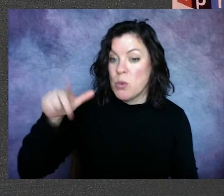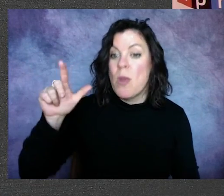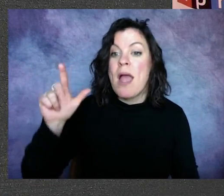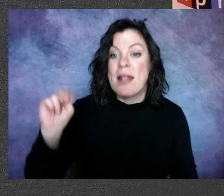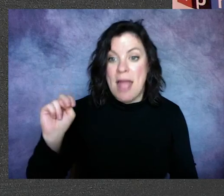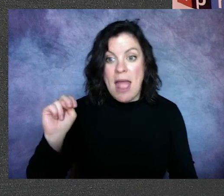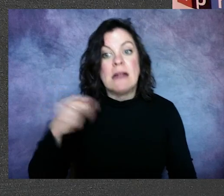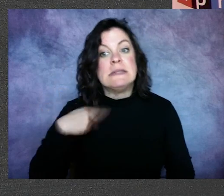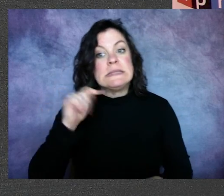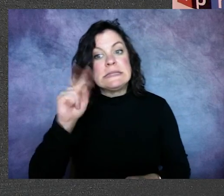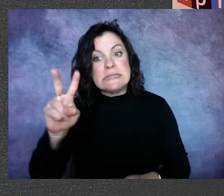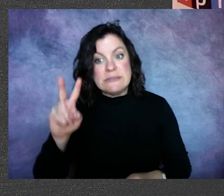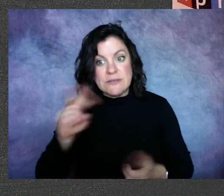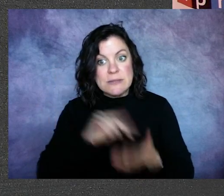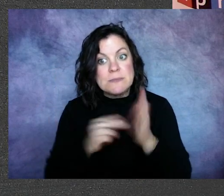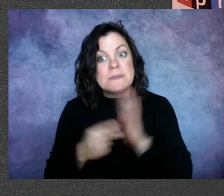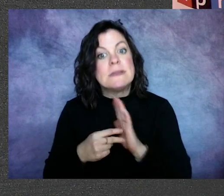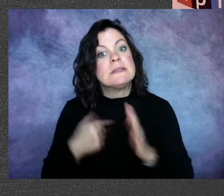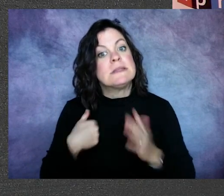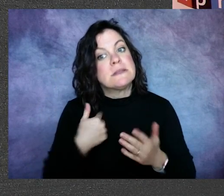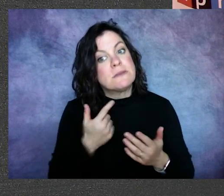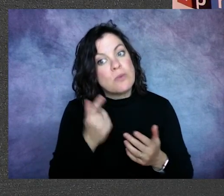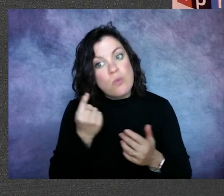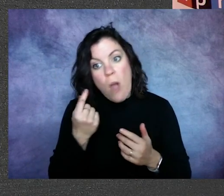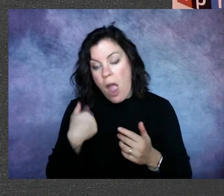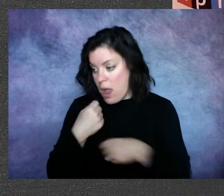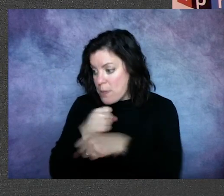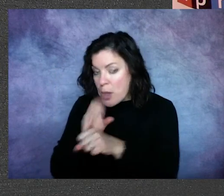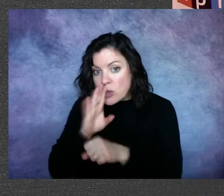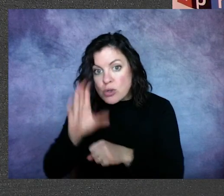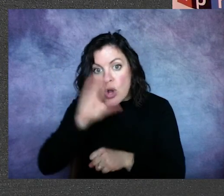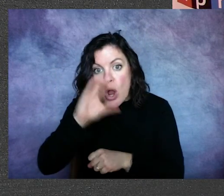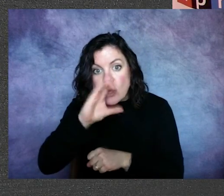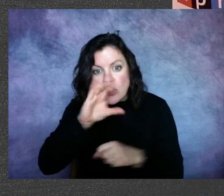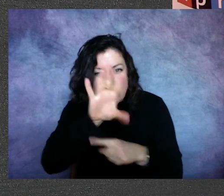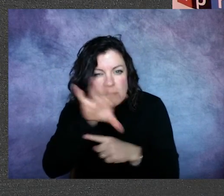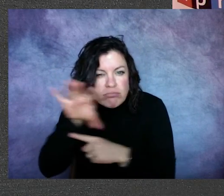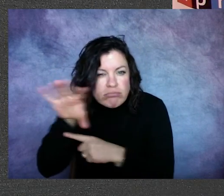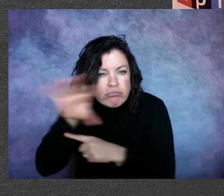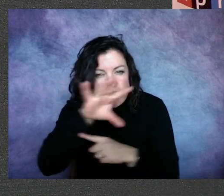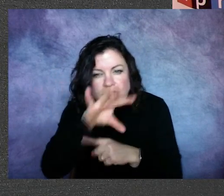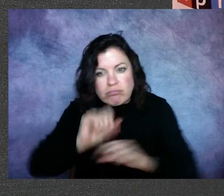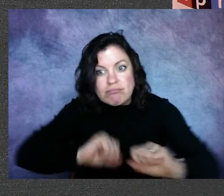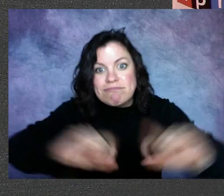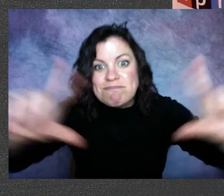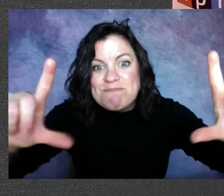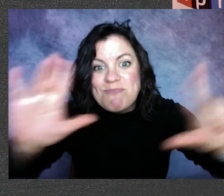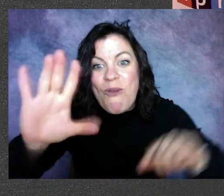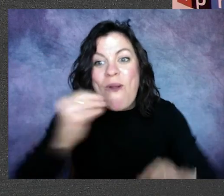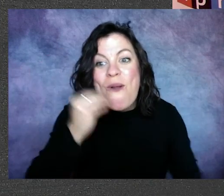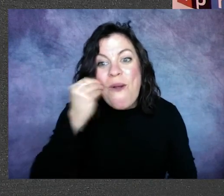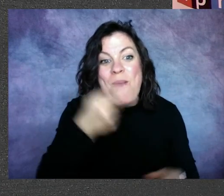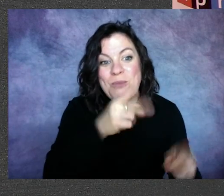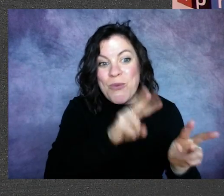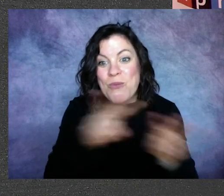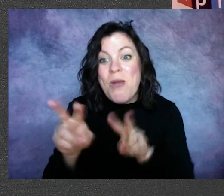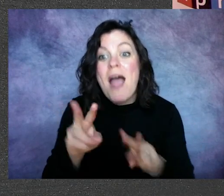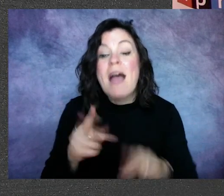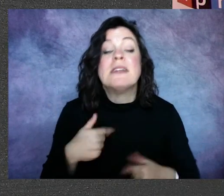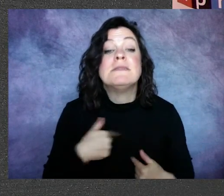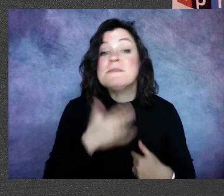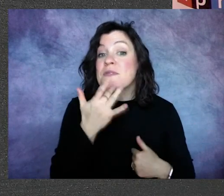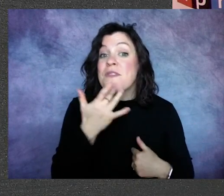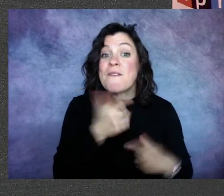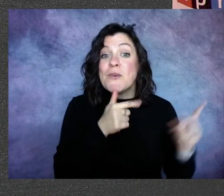the one to make sure that your cartoons come to you into your house. My favorite character is Clifford. I love Clifford because he's unique,